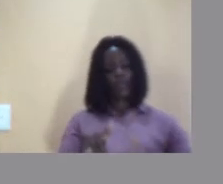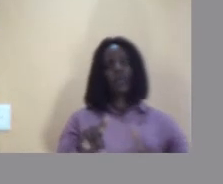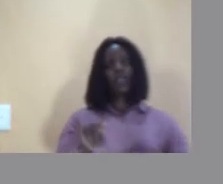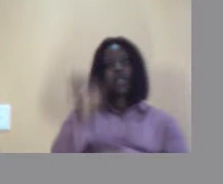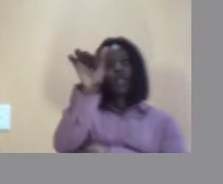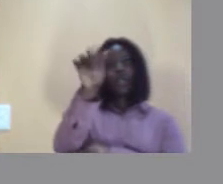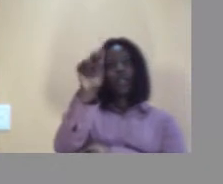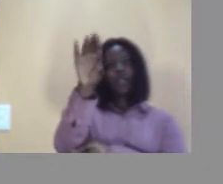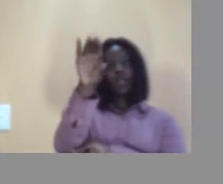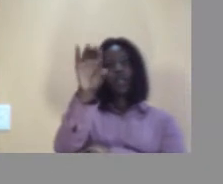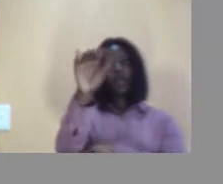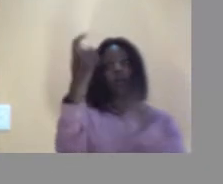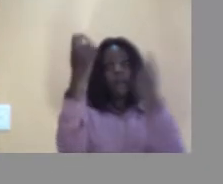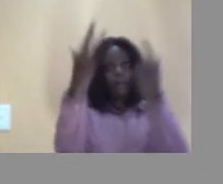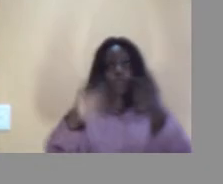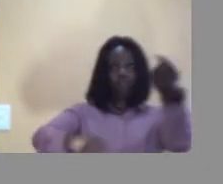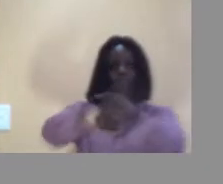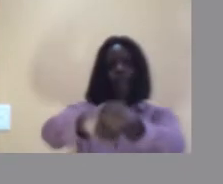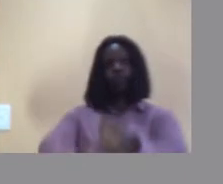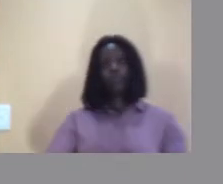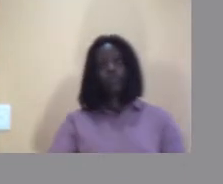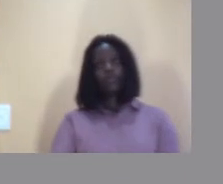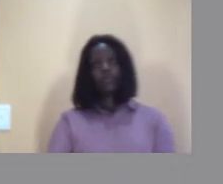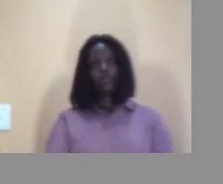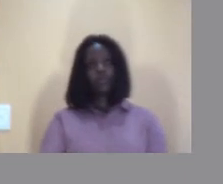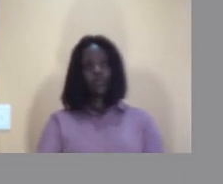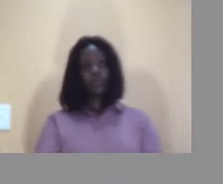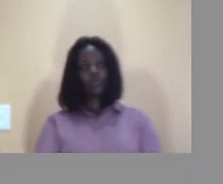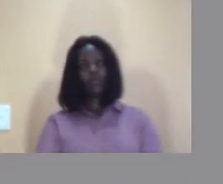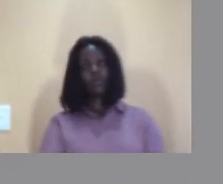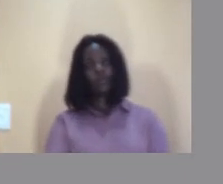support the budget. I thank you. Thank you.